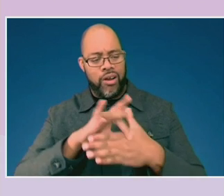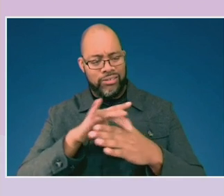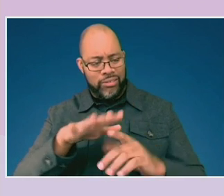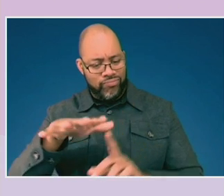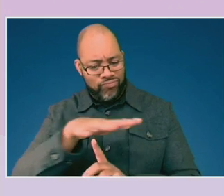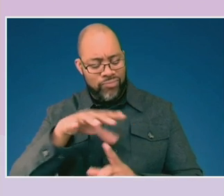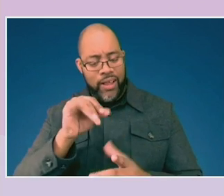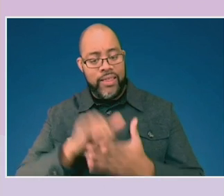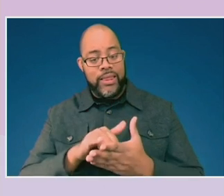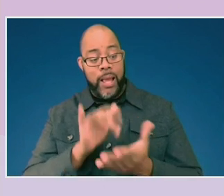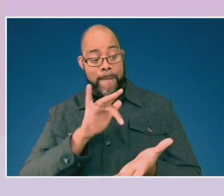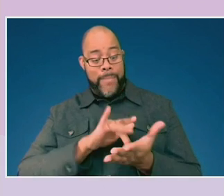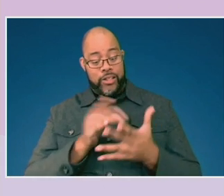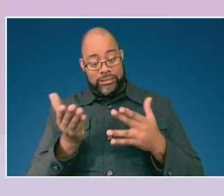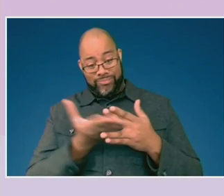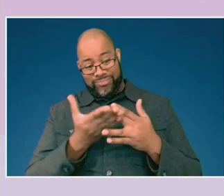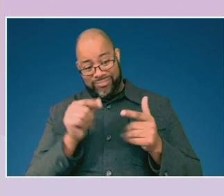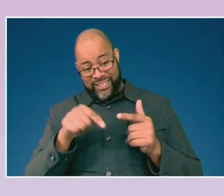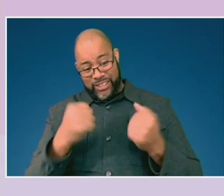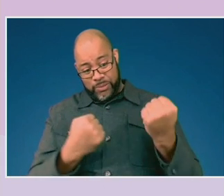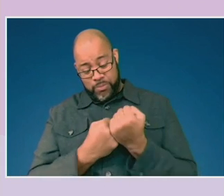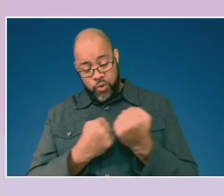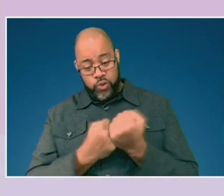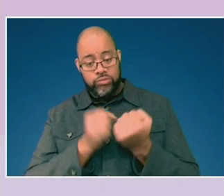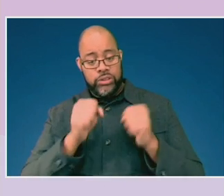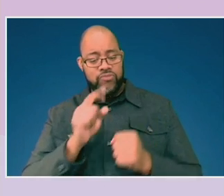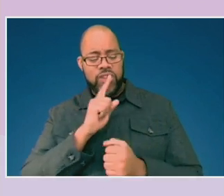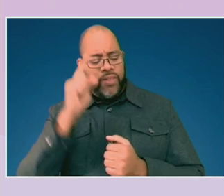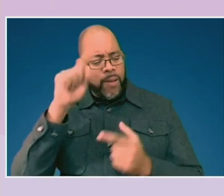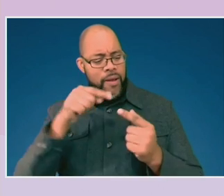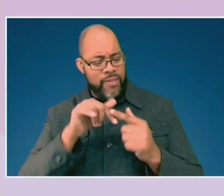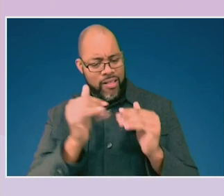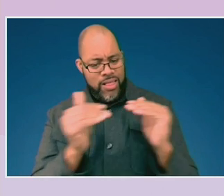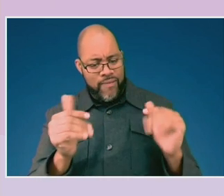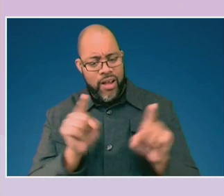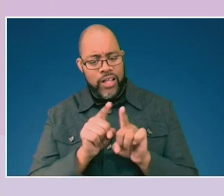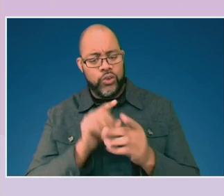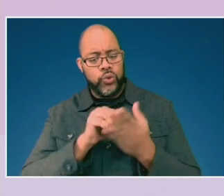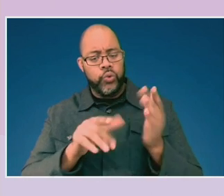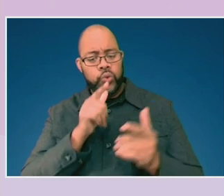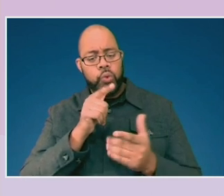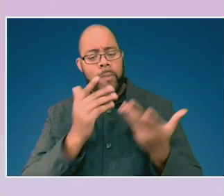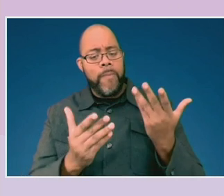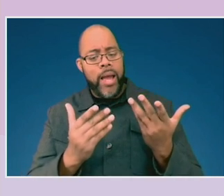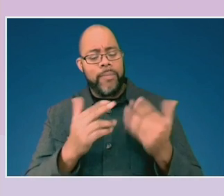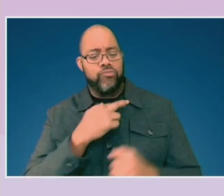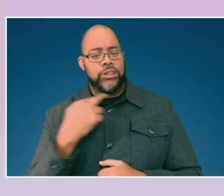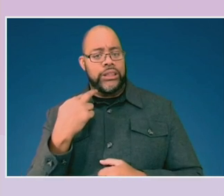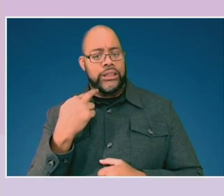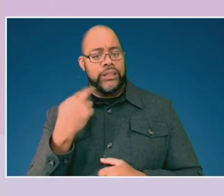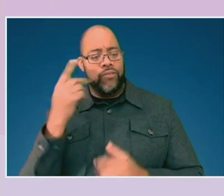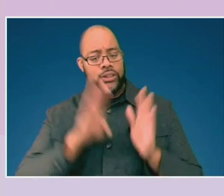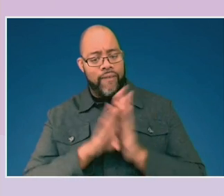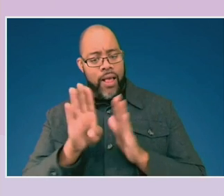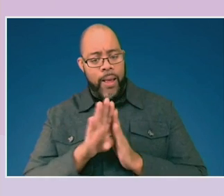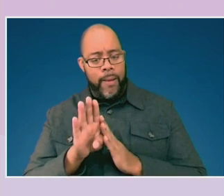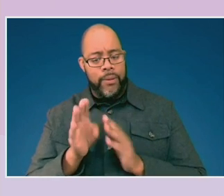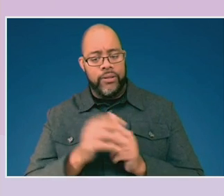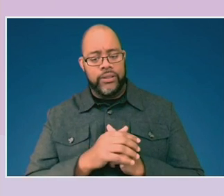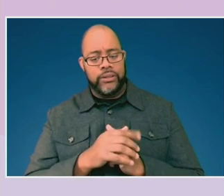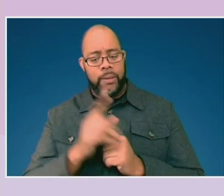that middle tier of support, you can really think about this level as students who may be at risk for developing future mental